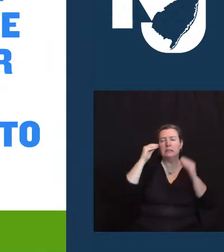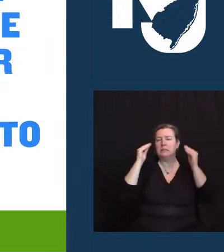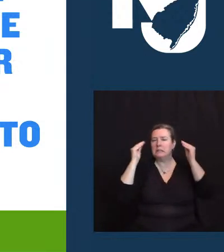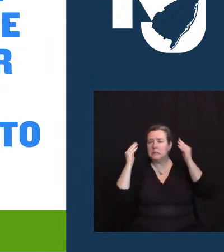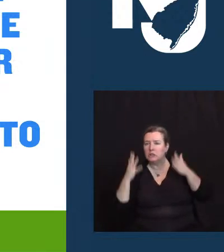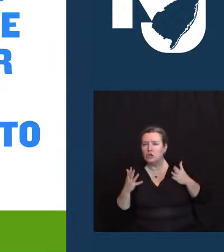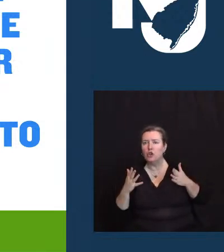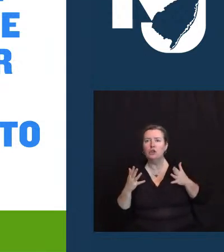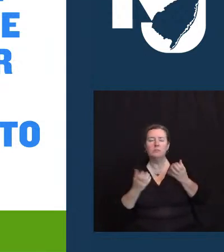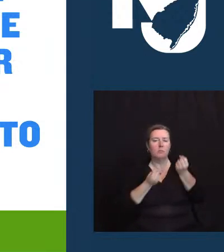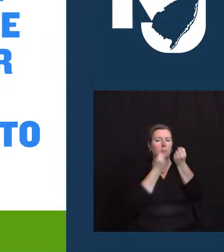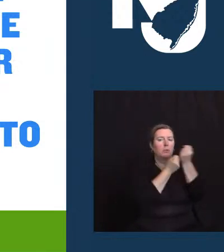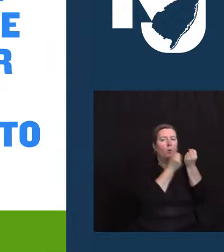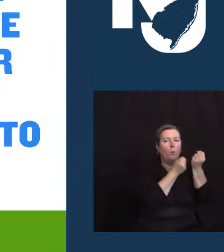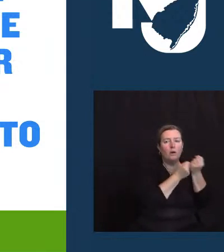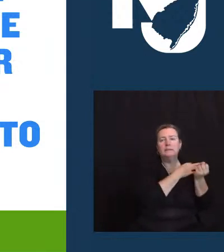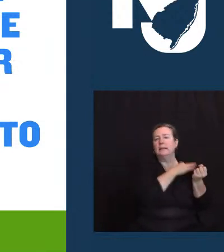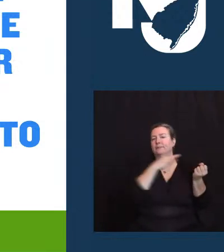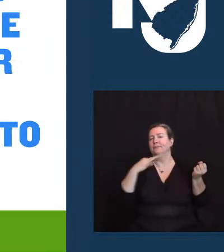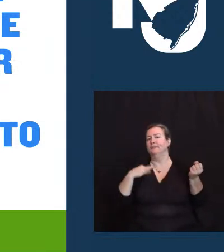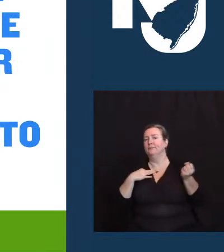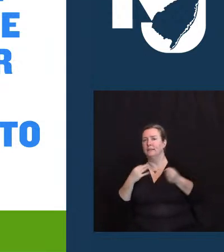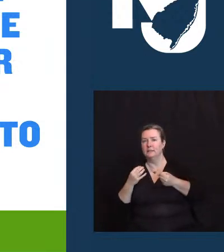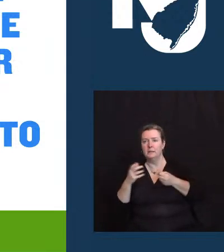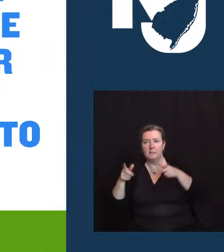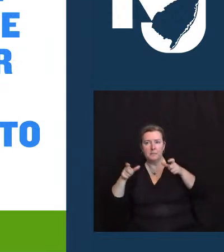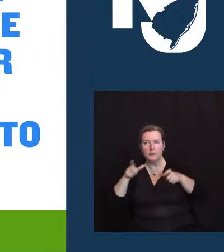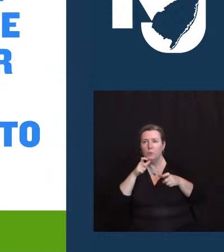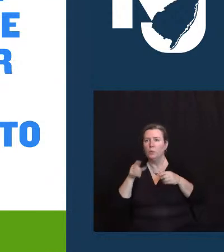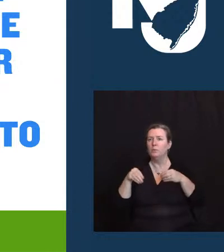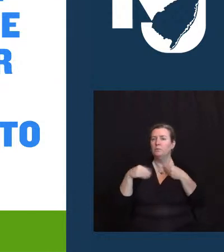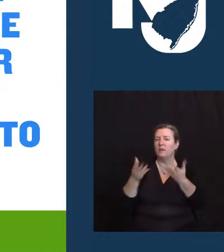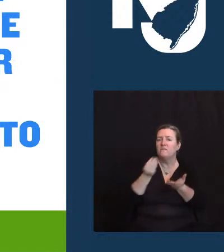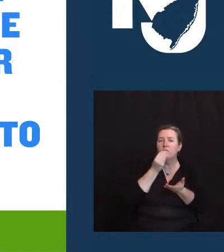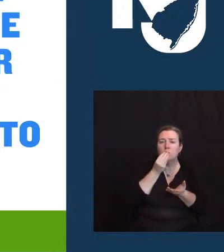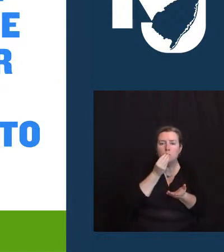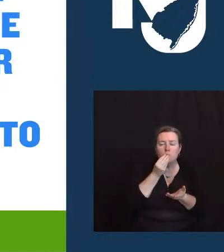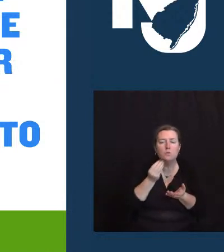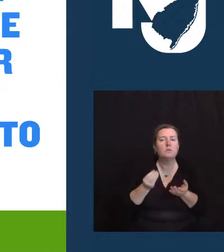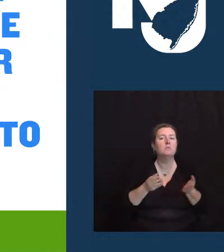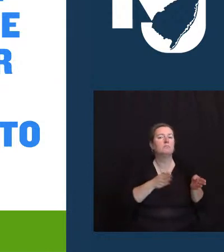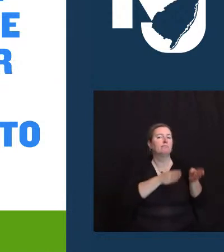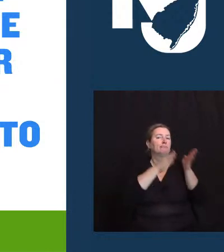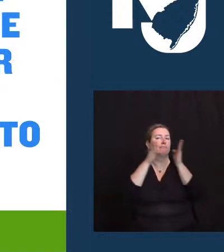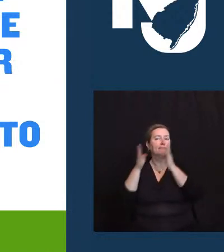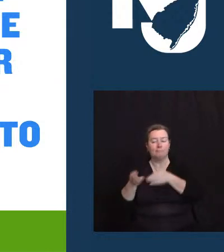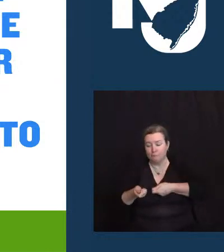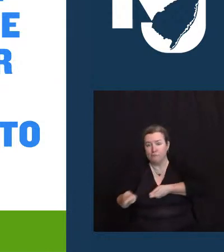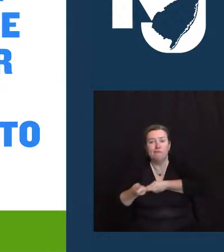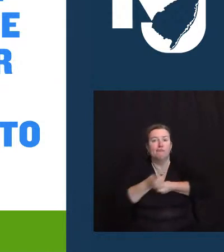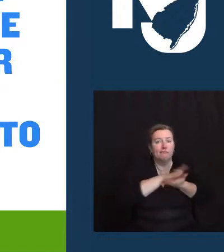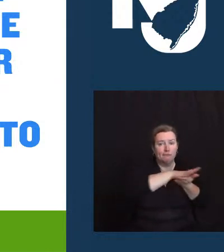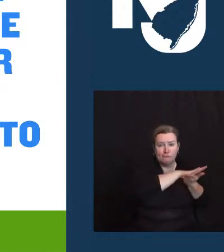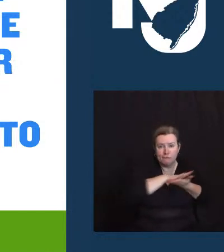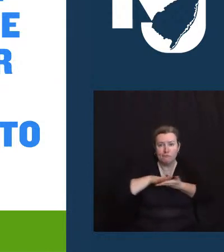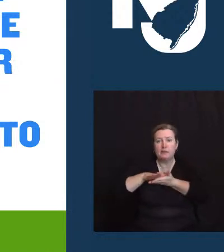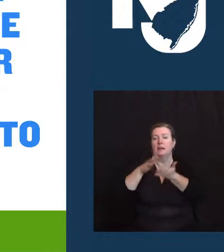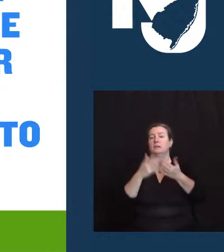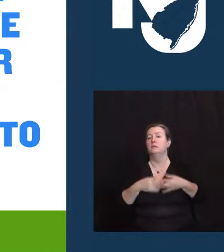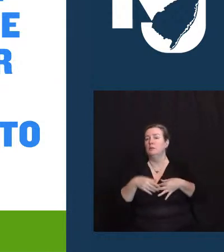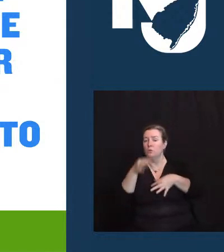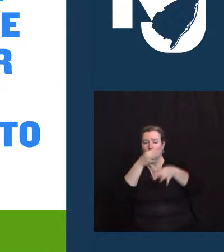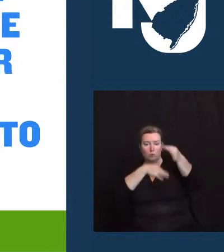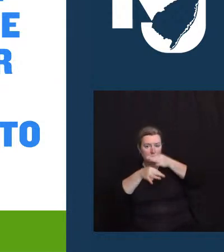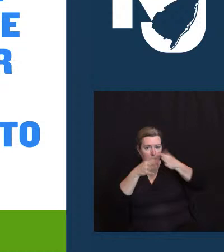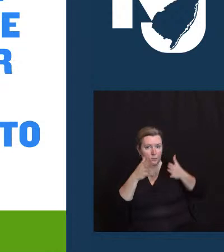support professionals, individuals providing food, custodial, or administrative support services, substitute teachers, whether